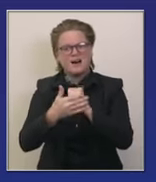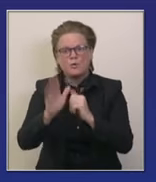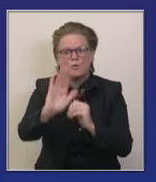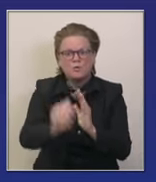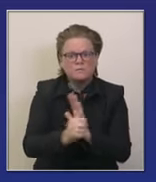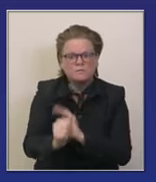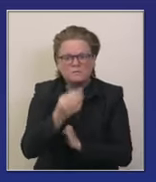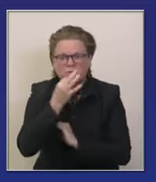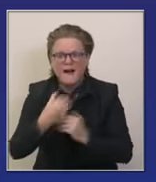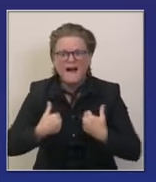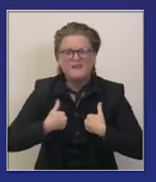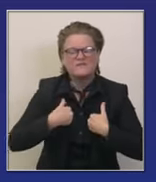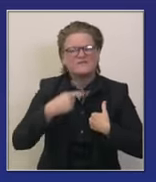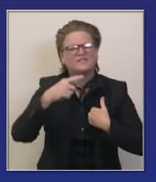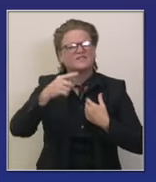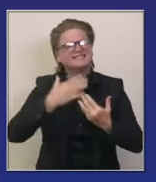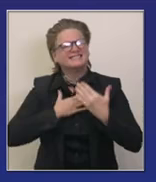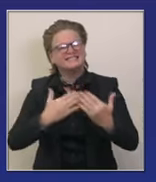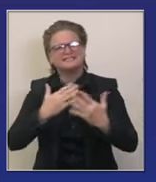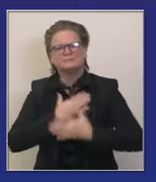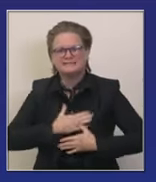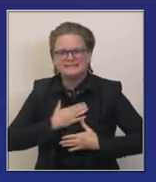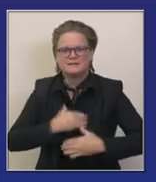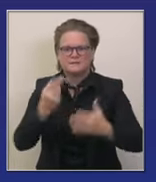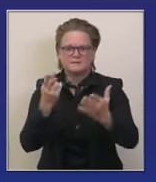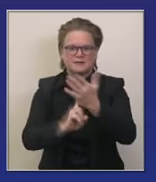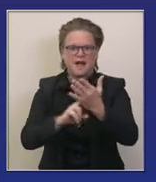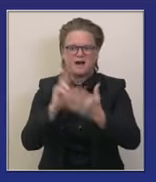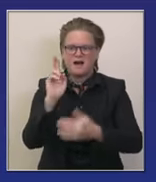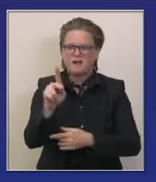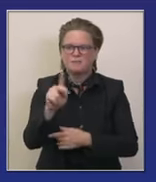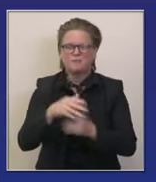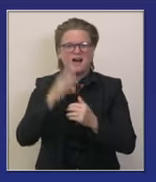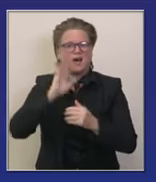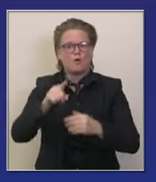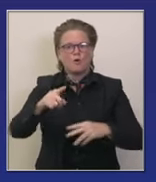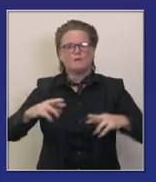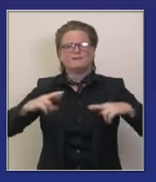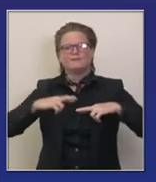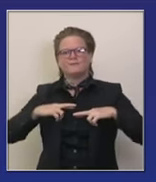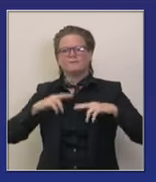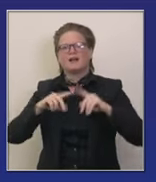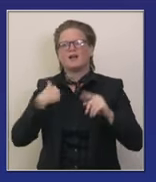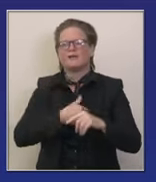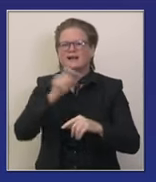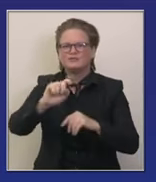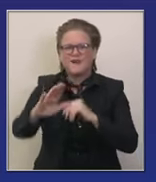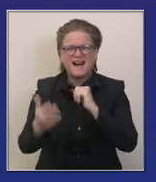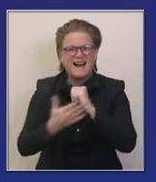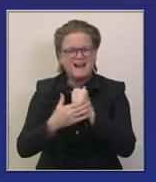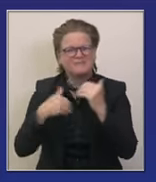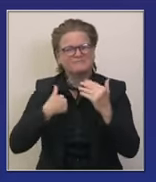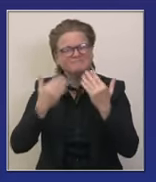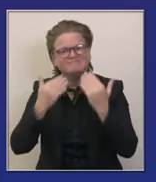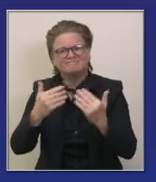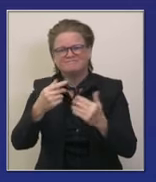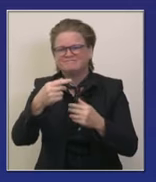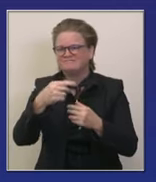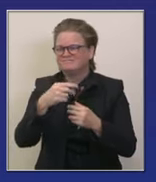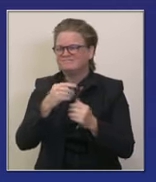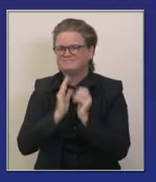that have recently retired or for whatever reason have allowed their professional licenses to